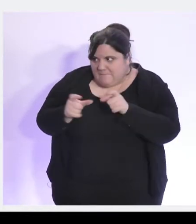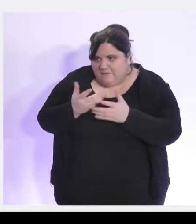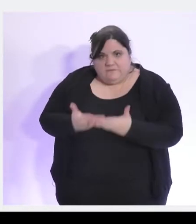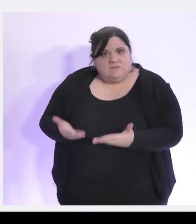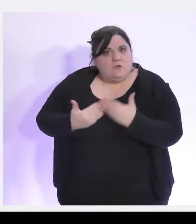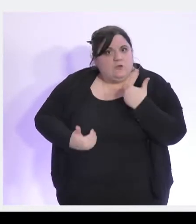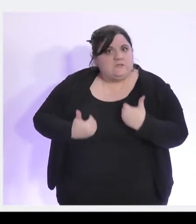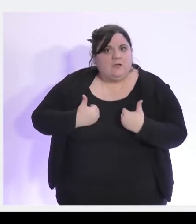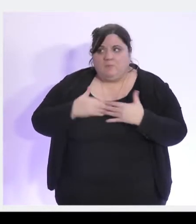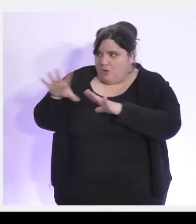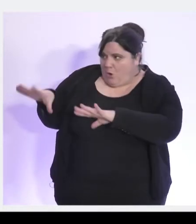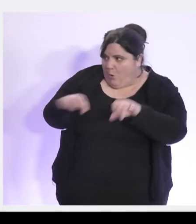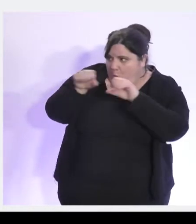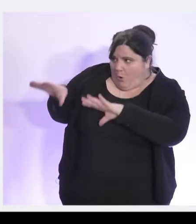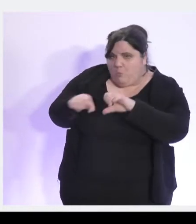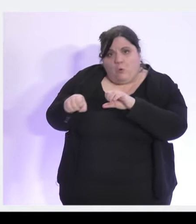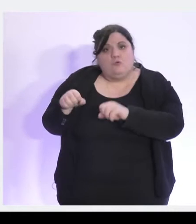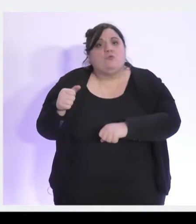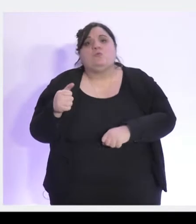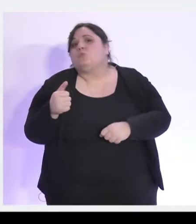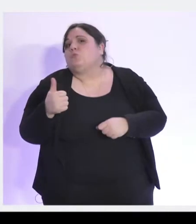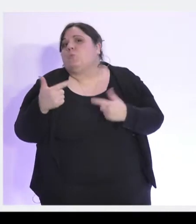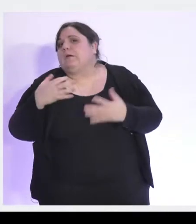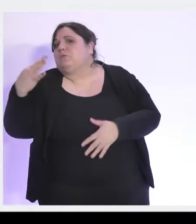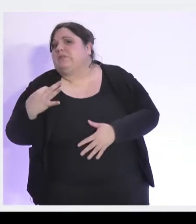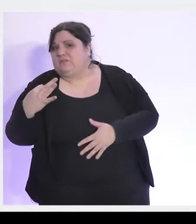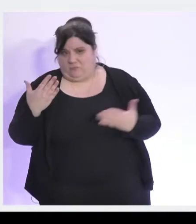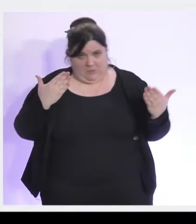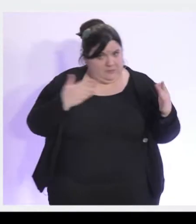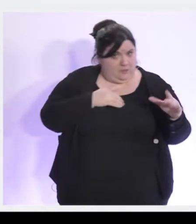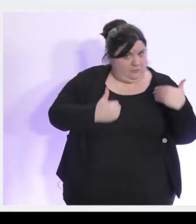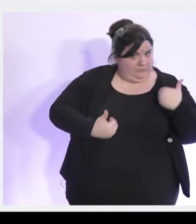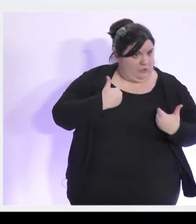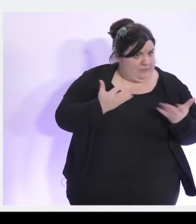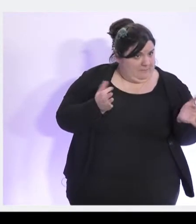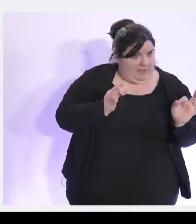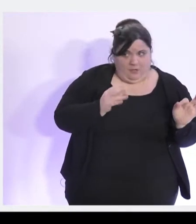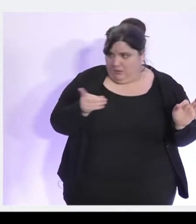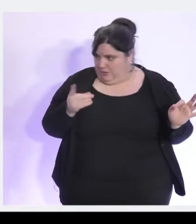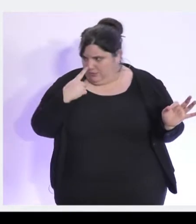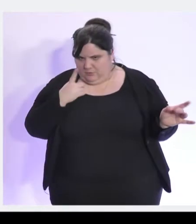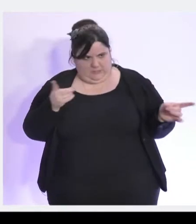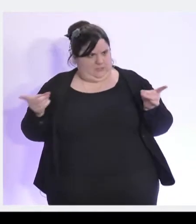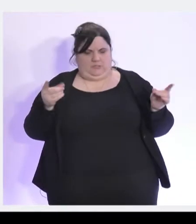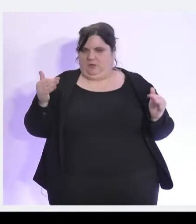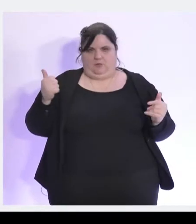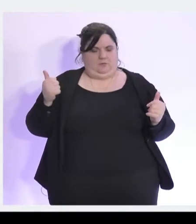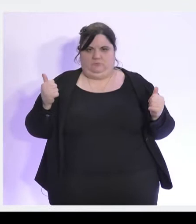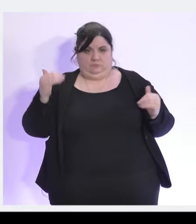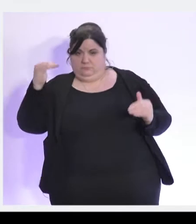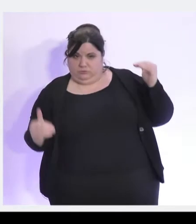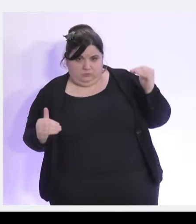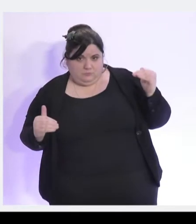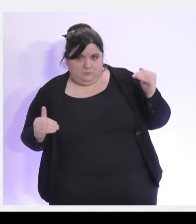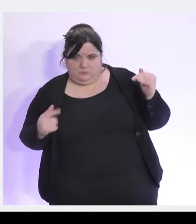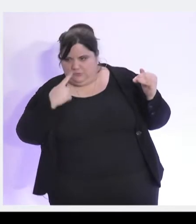disabilities. Over 1 in 5 young people with disabilities leave school early, compared to 1 in 10 of